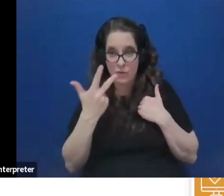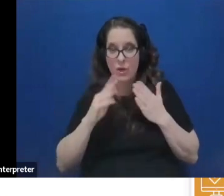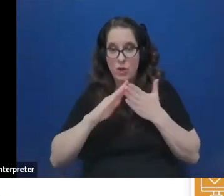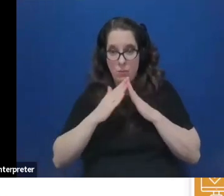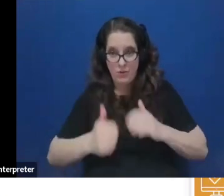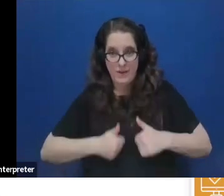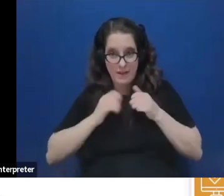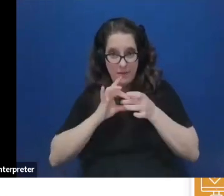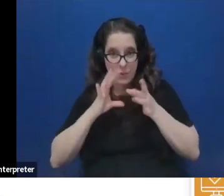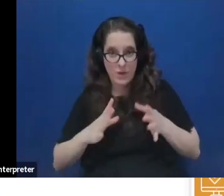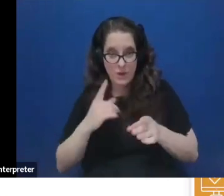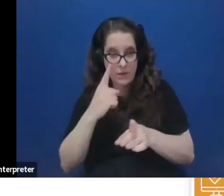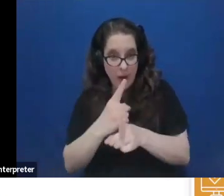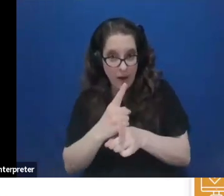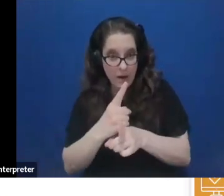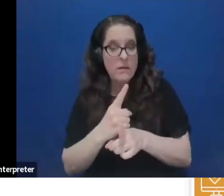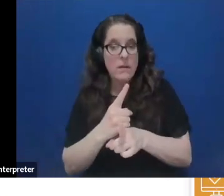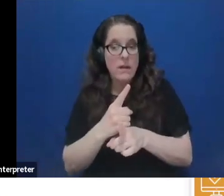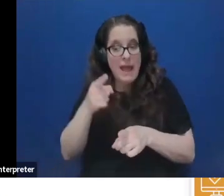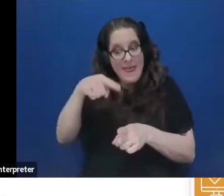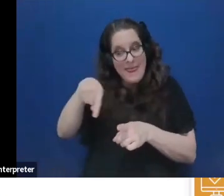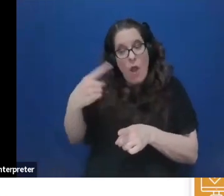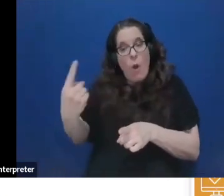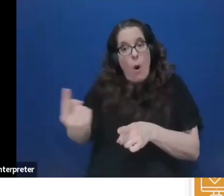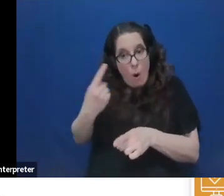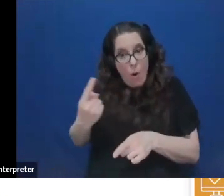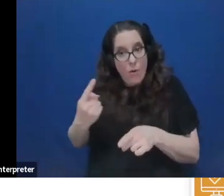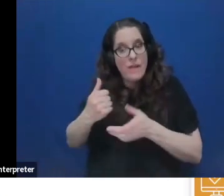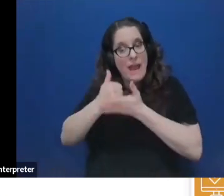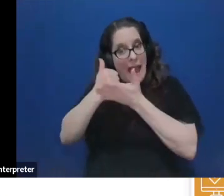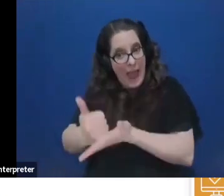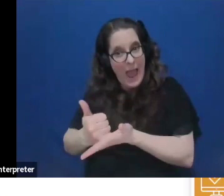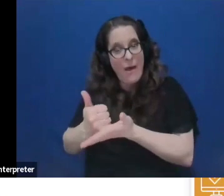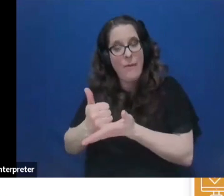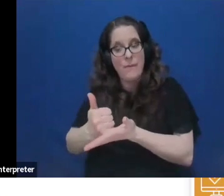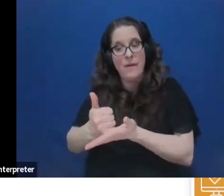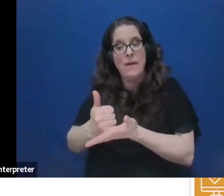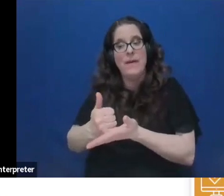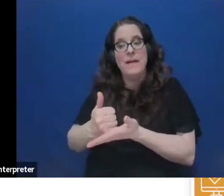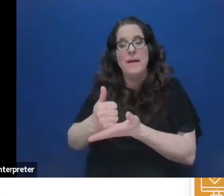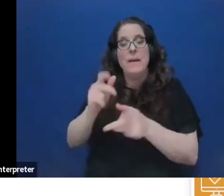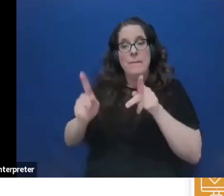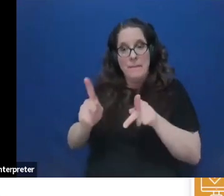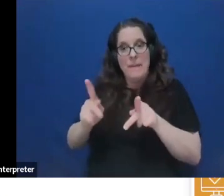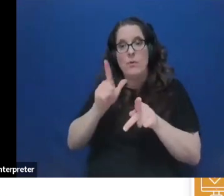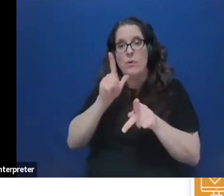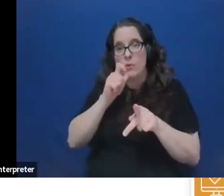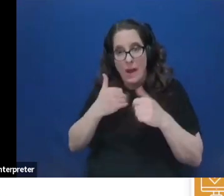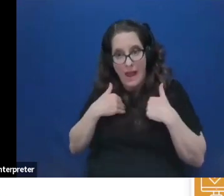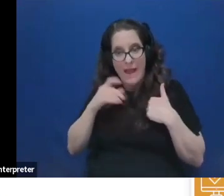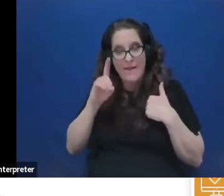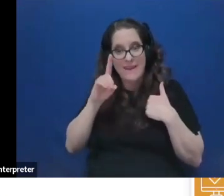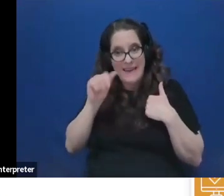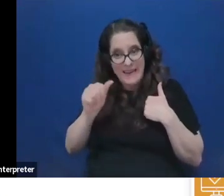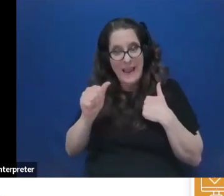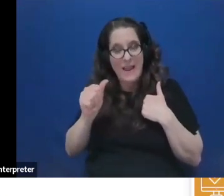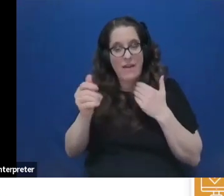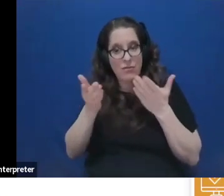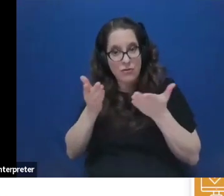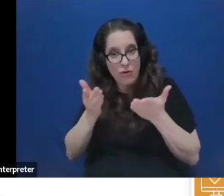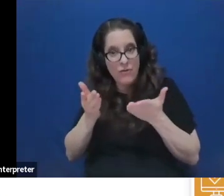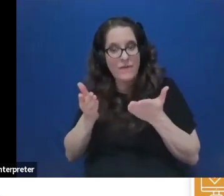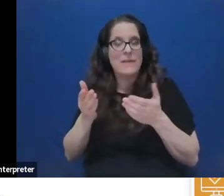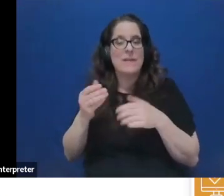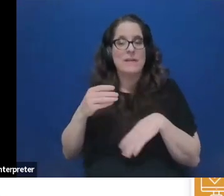right? Are they helping only the people that are DDA eligible and they are eligible for like